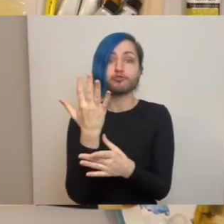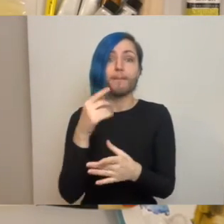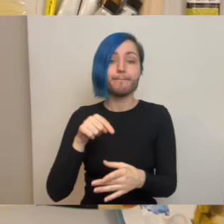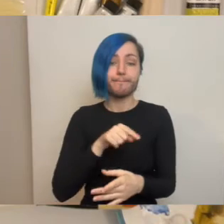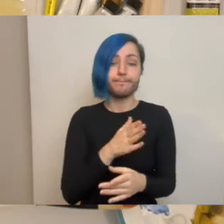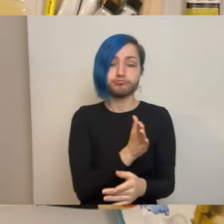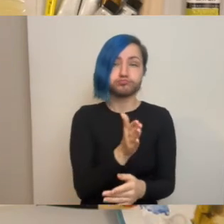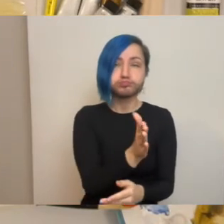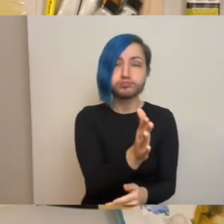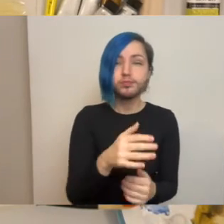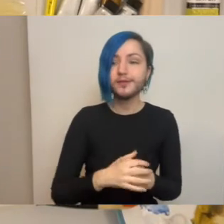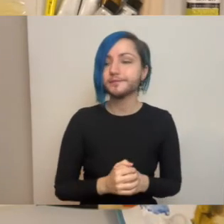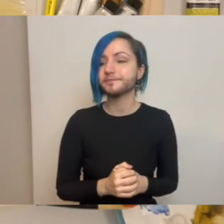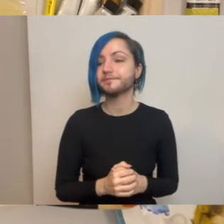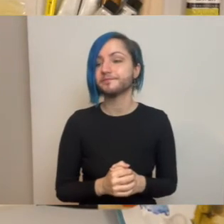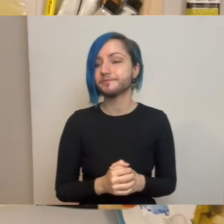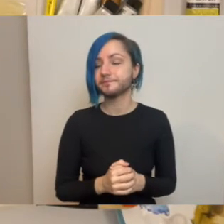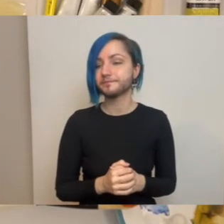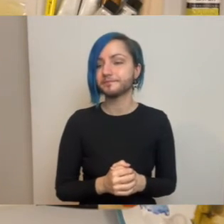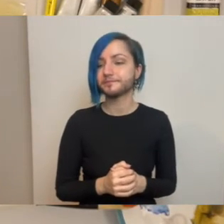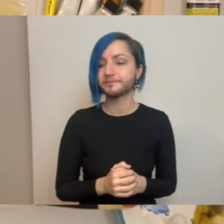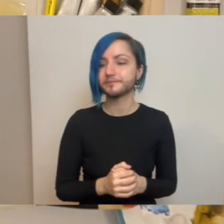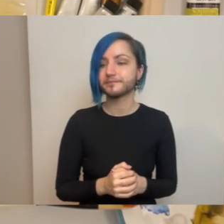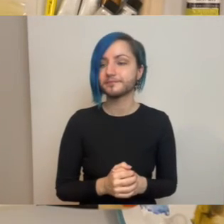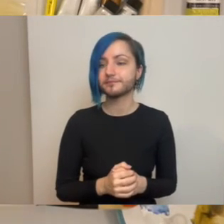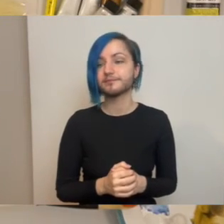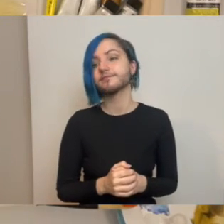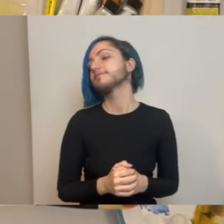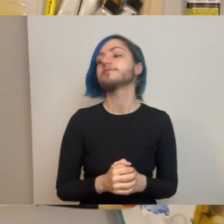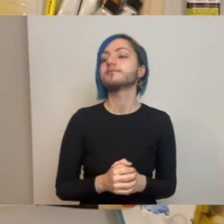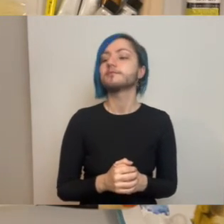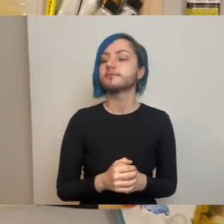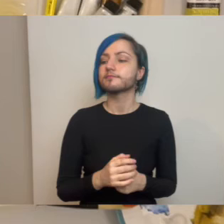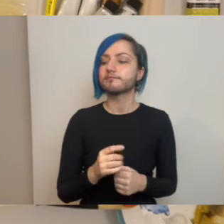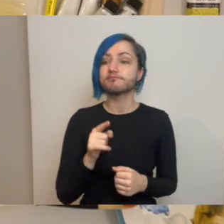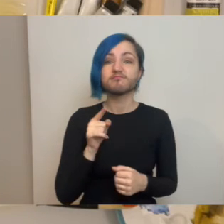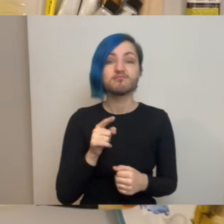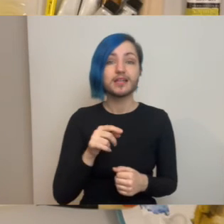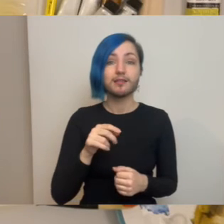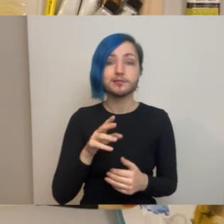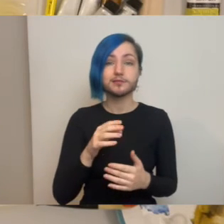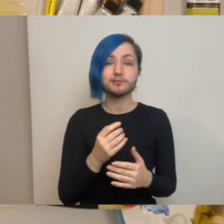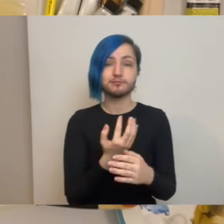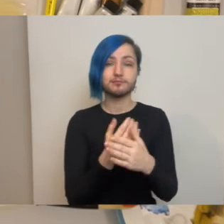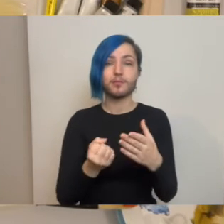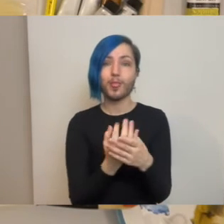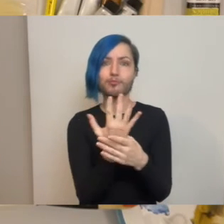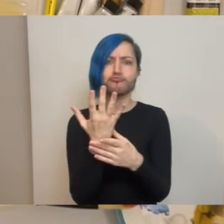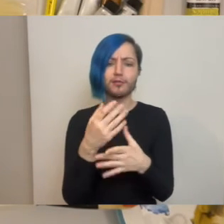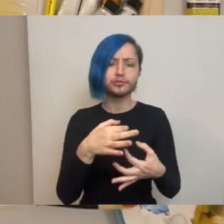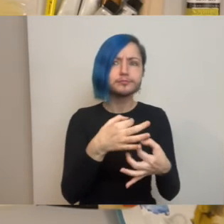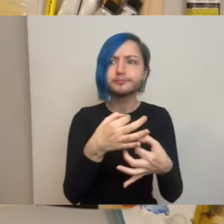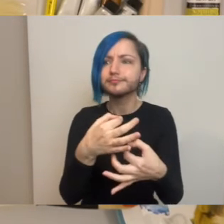Nobody is here to say to you, oh, that's not very good. So we know that